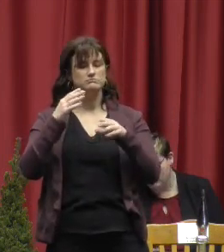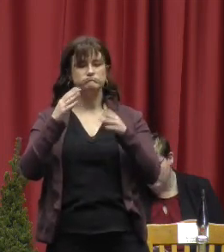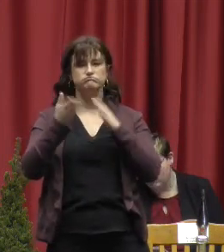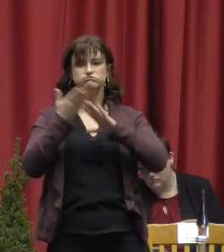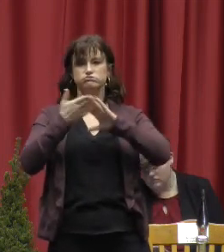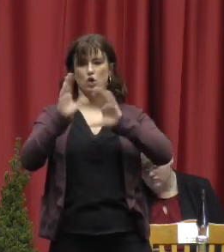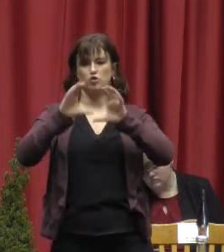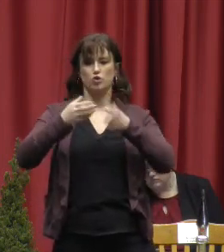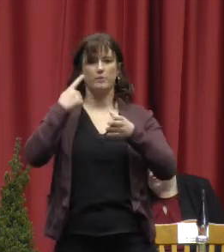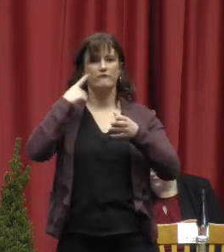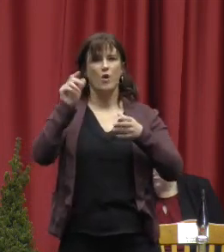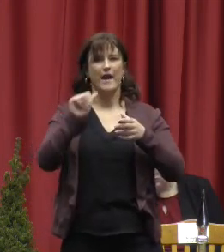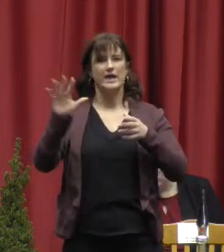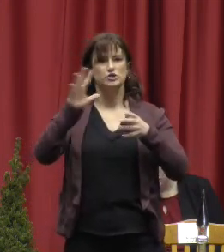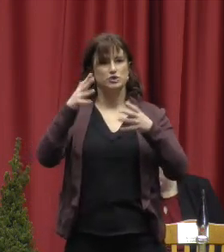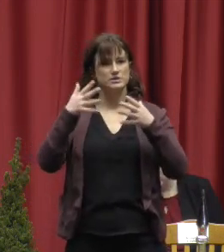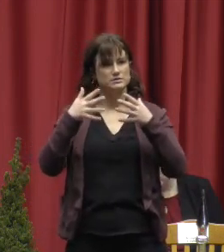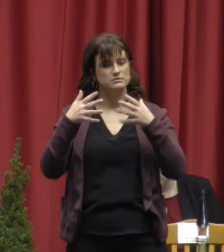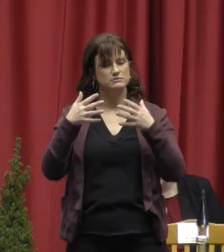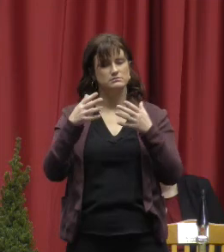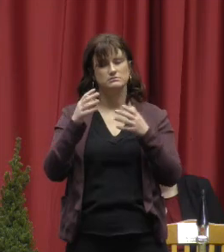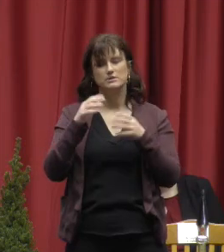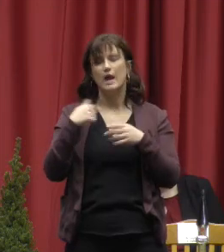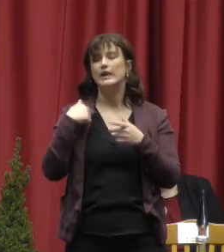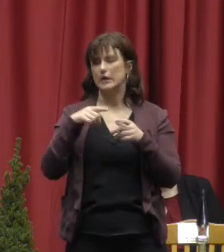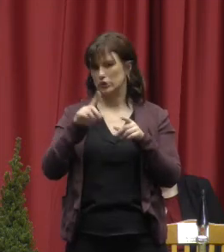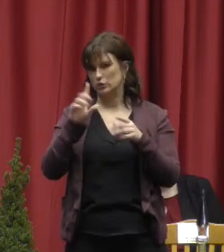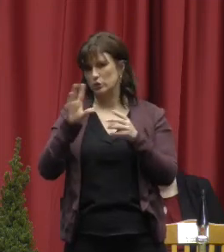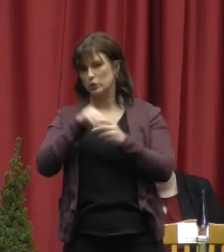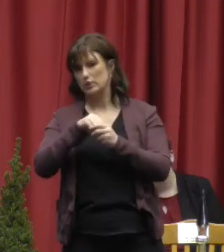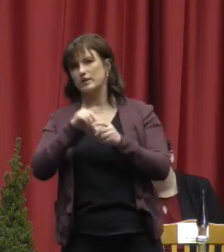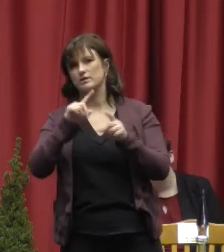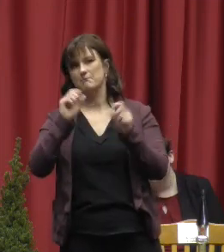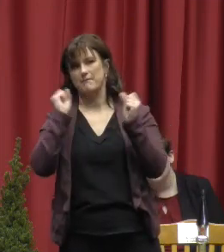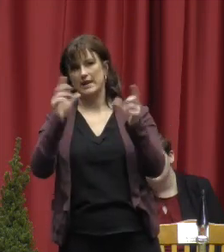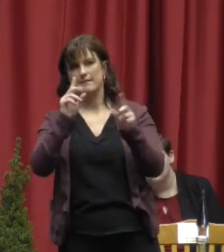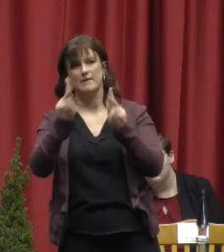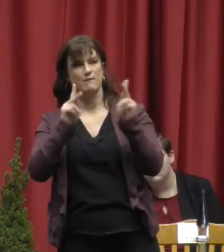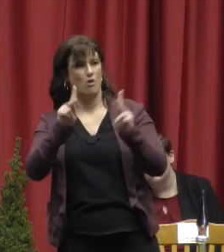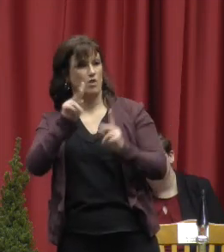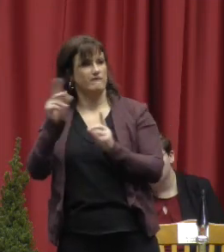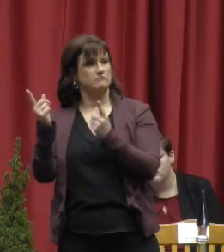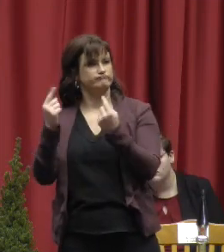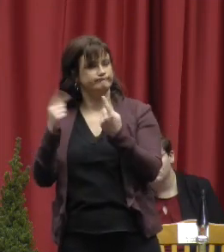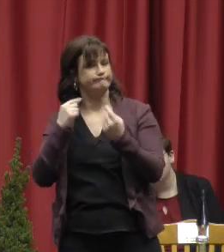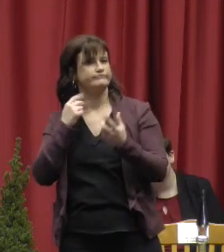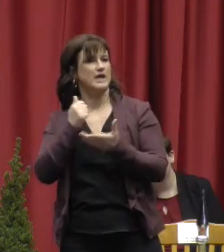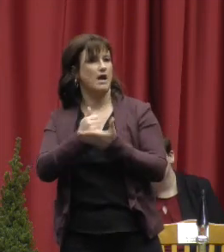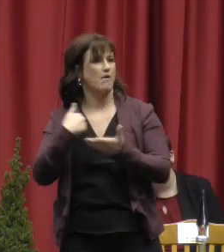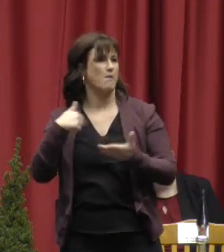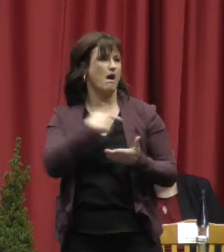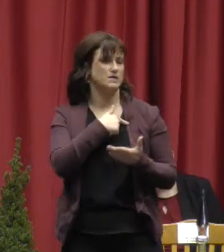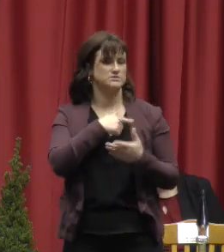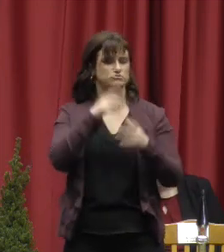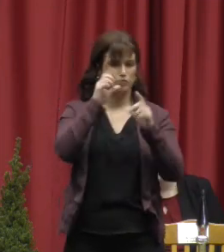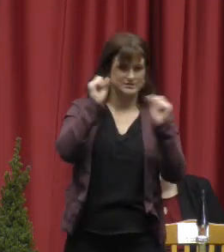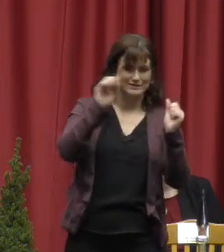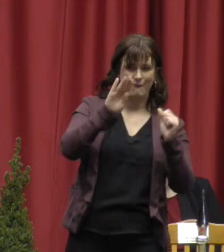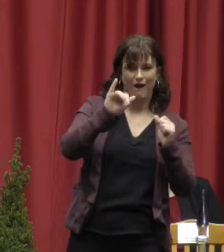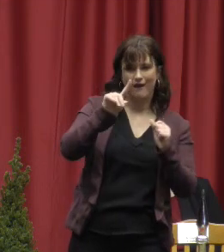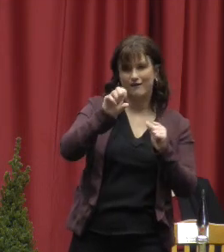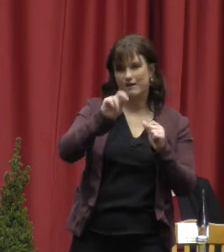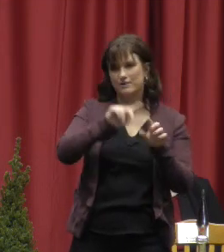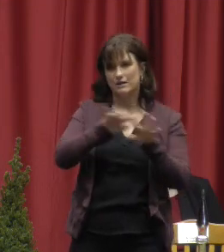businesses, including the deputy assistant to President Biden. I have found what I love in the place that I love. You need to do the